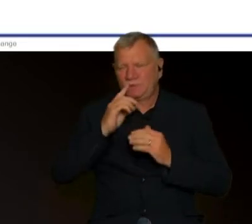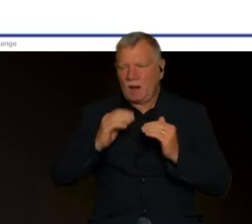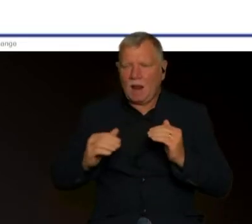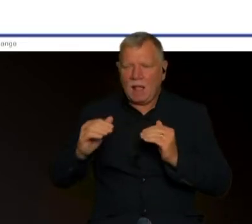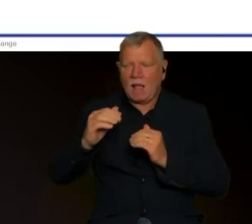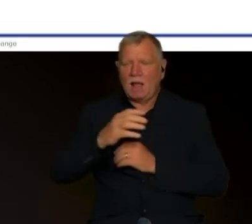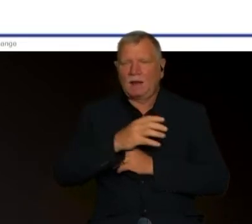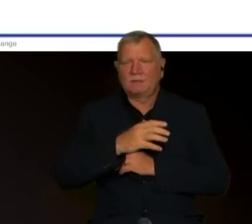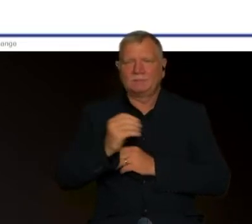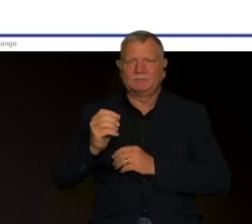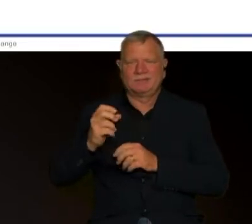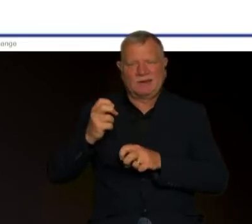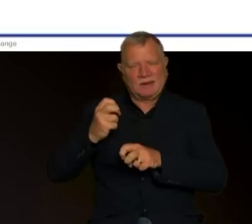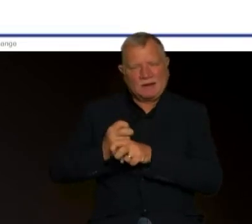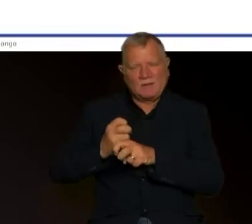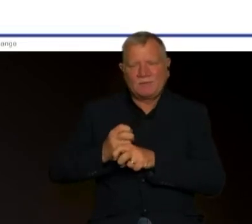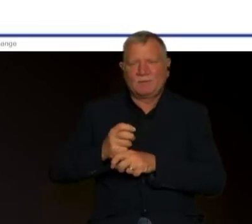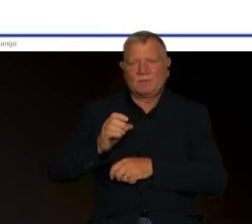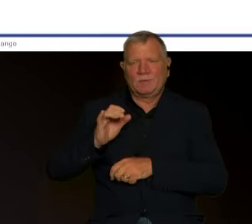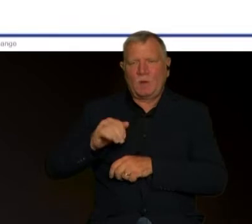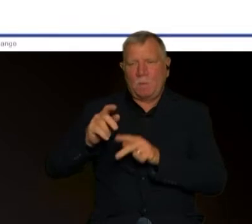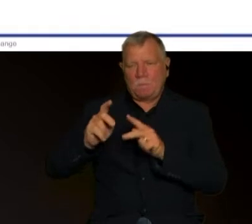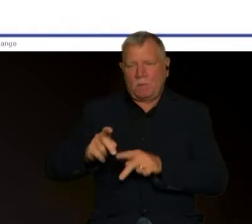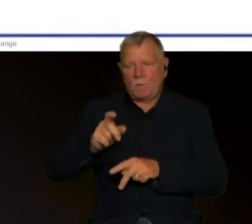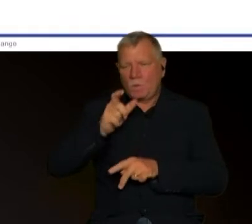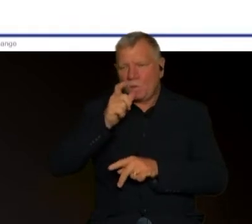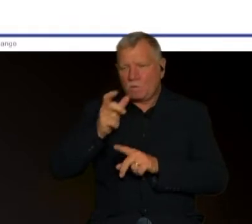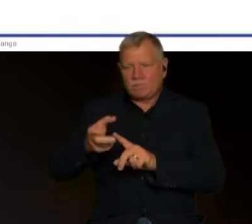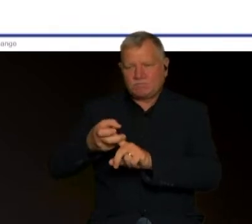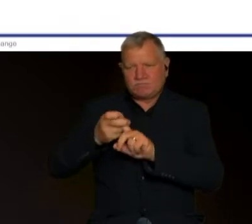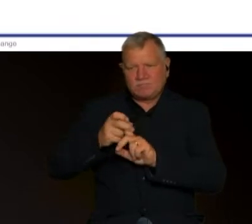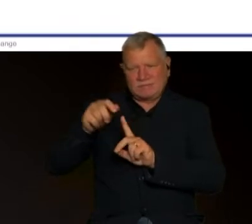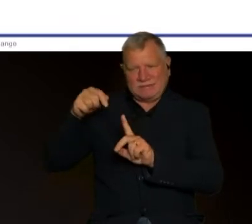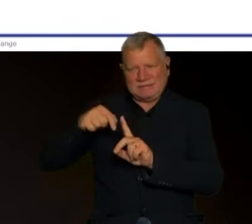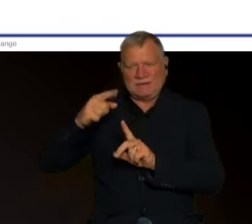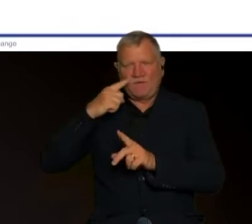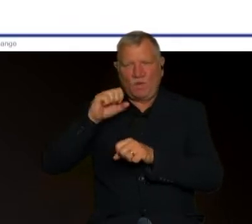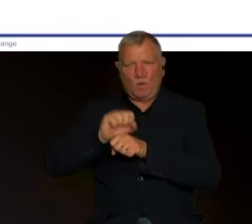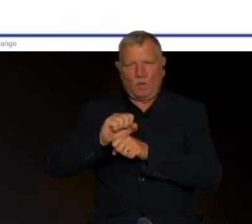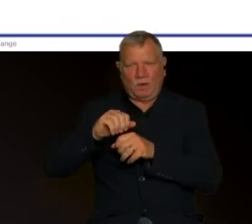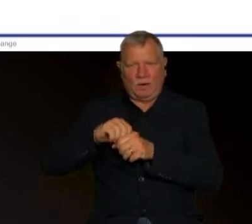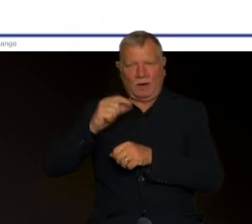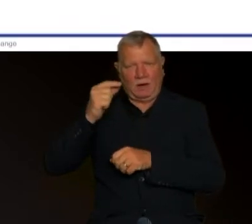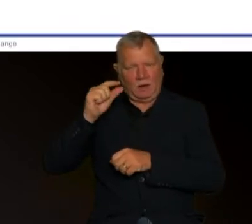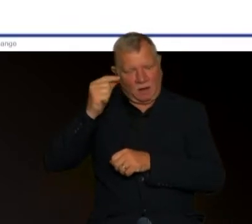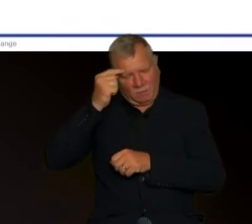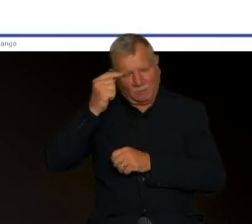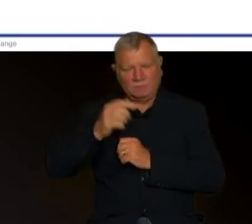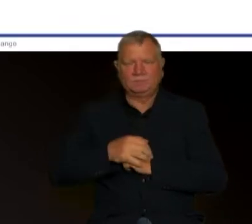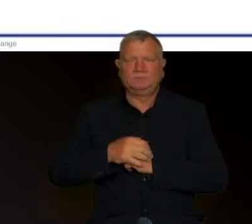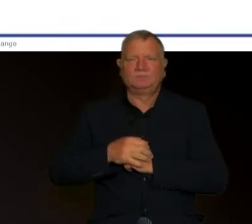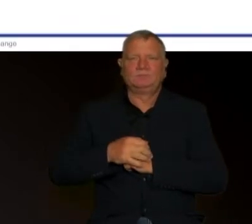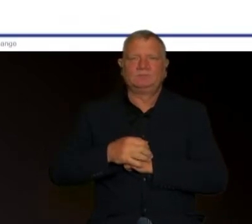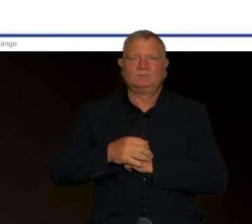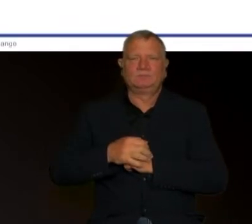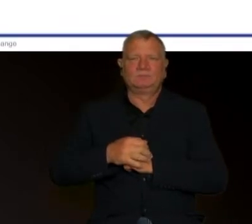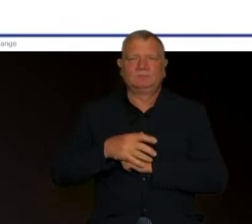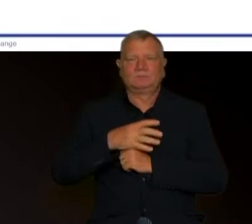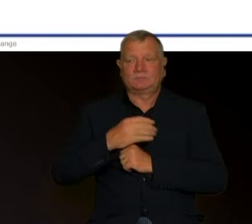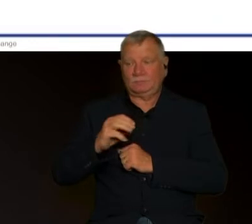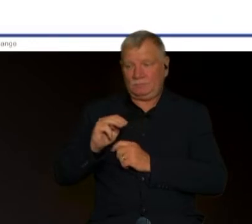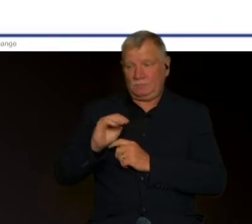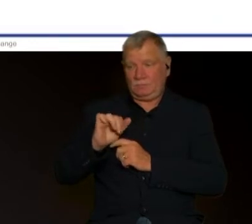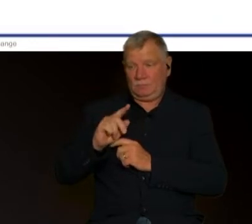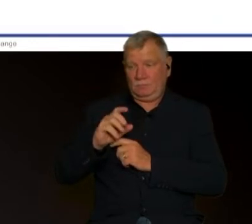The skills, the difficulty a person has to recruit. And one of the things that we did, and this was led